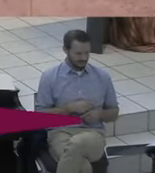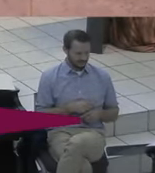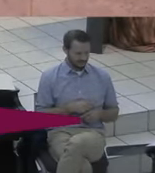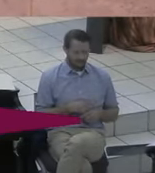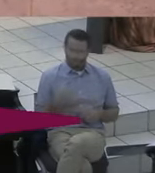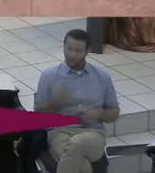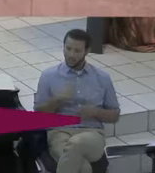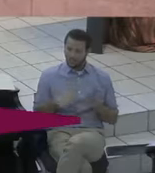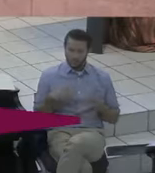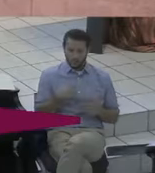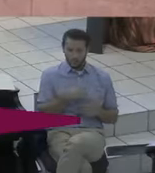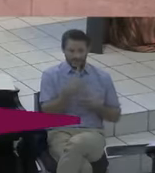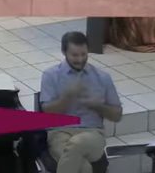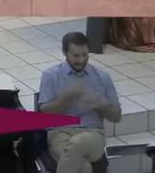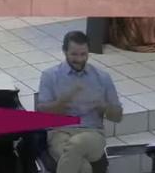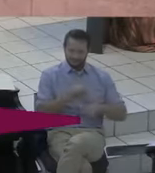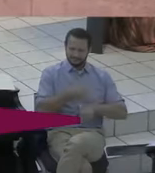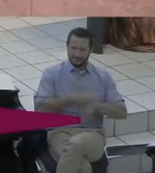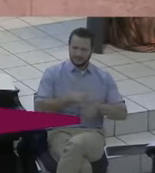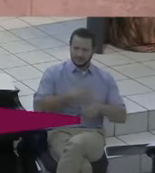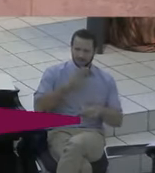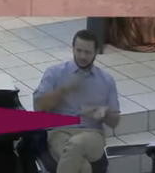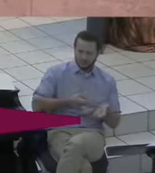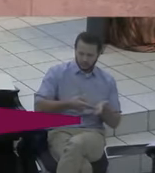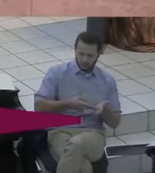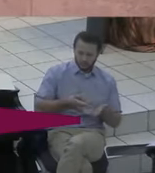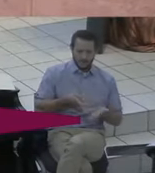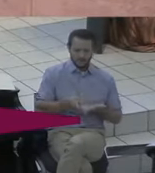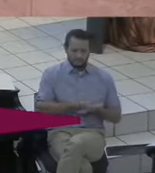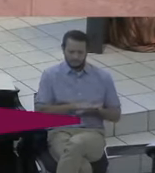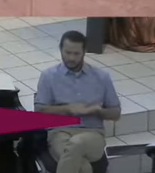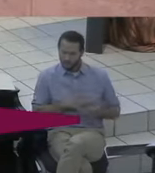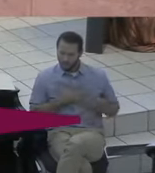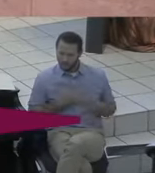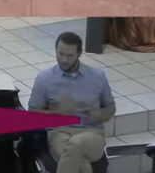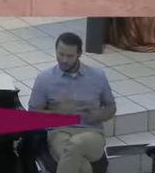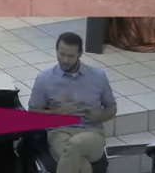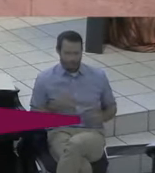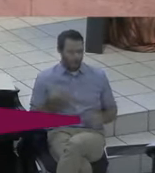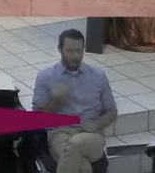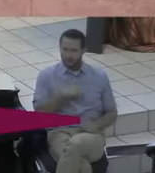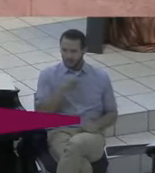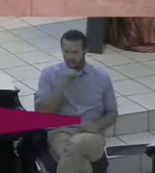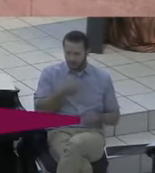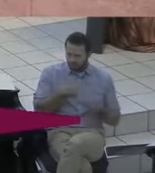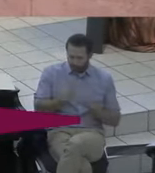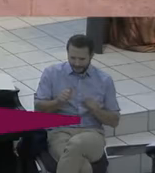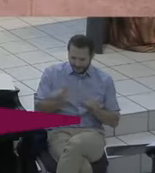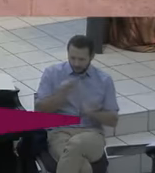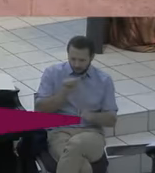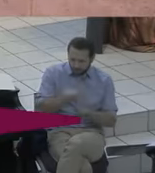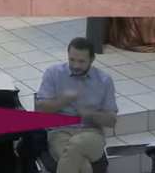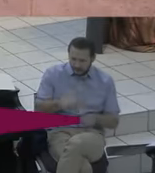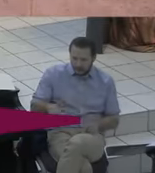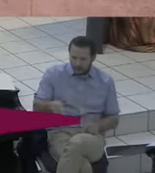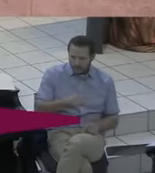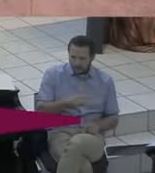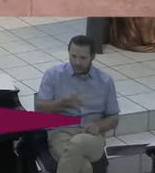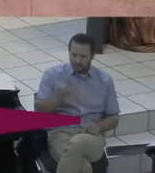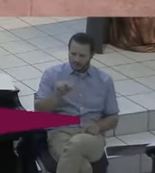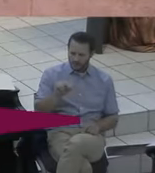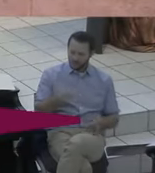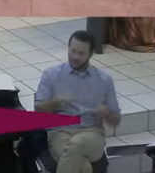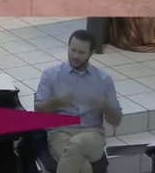is based on truth. It comes from a pure heart. We are not trying to trick you. In fact, it is just